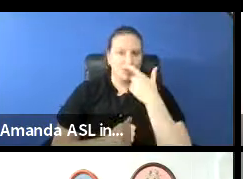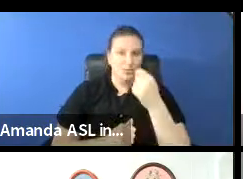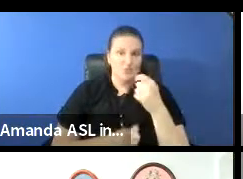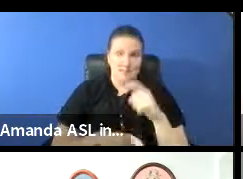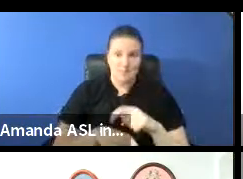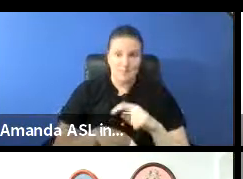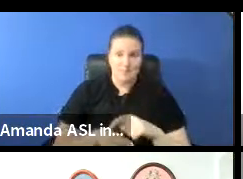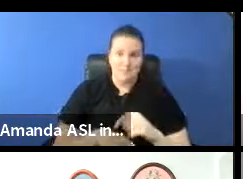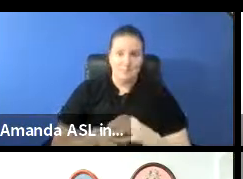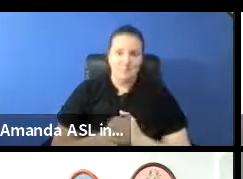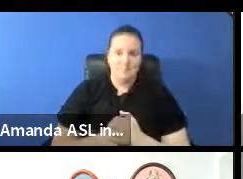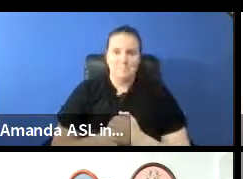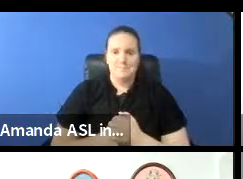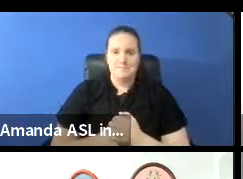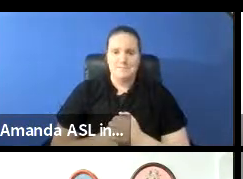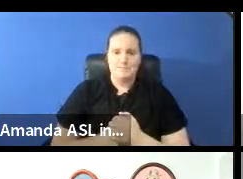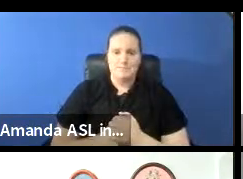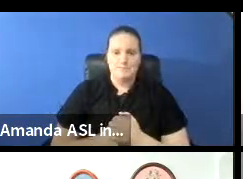But for